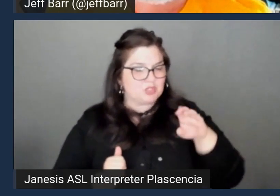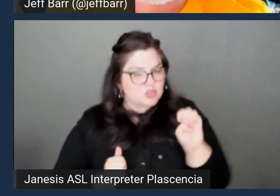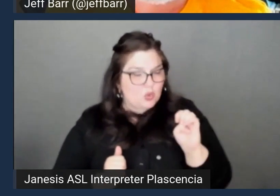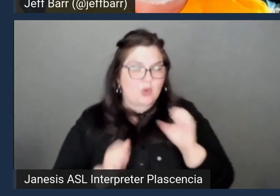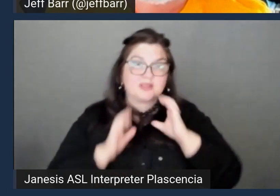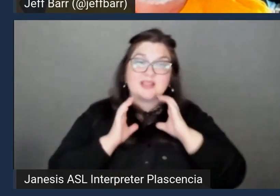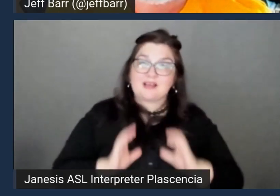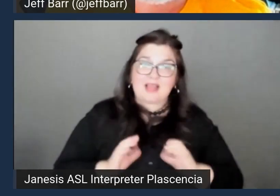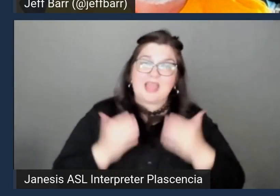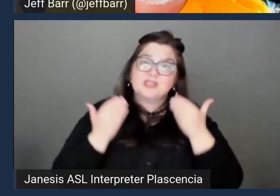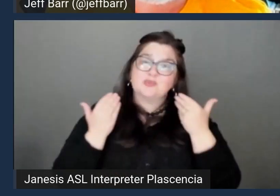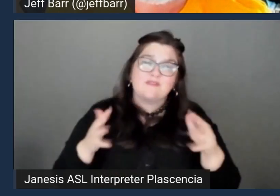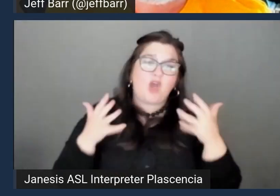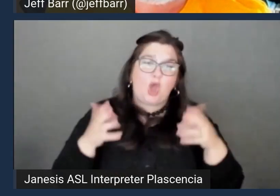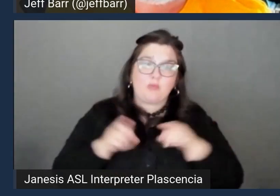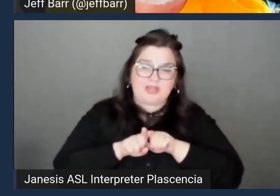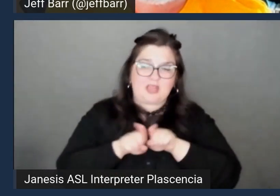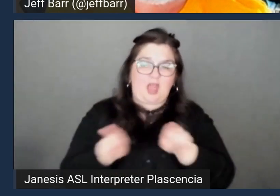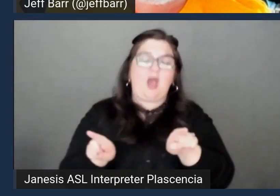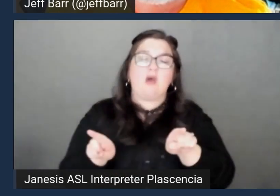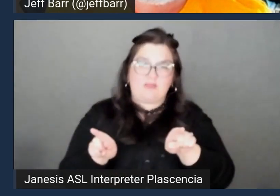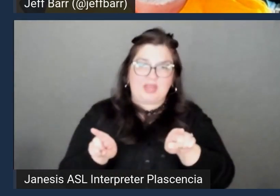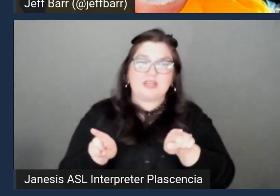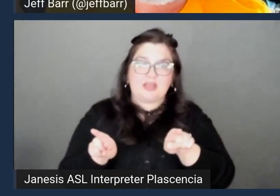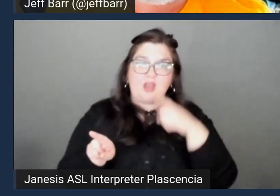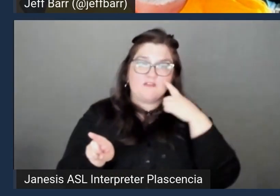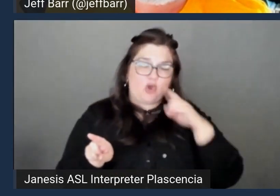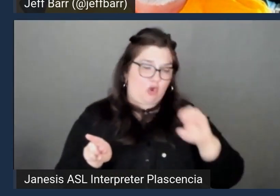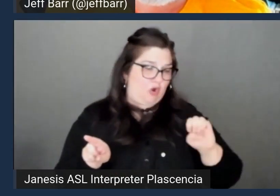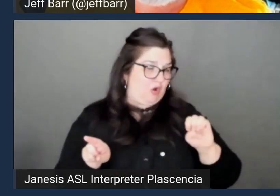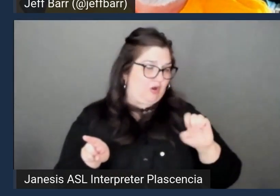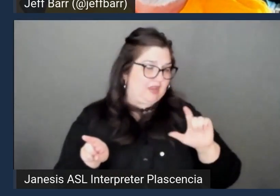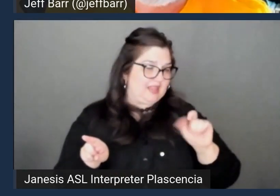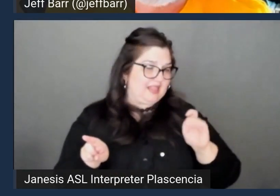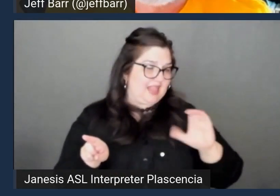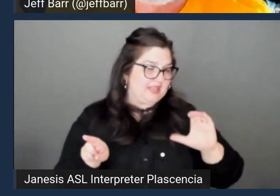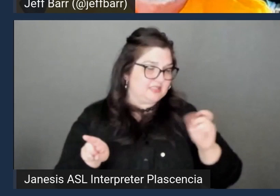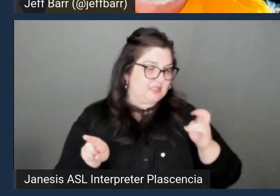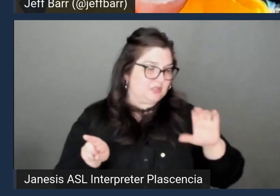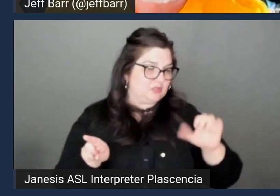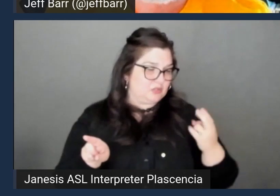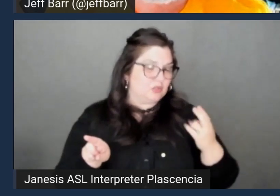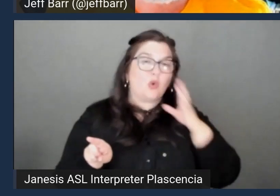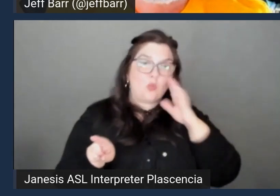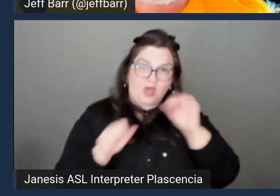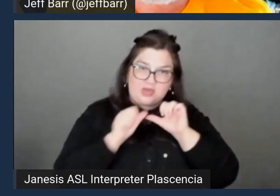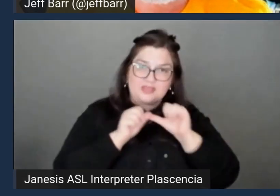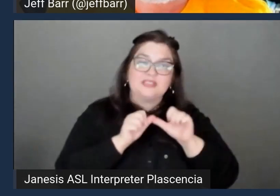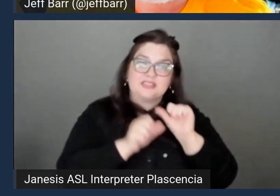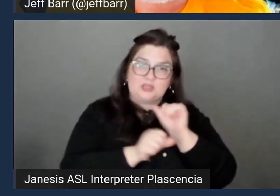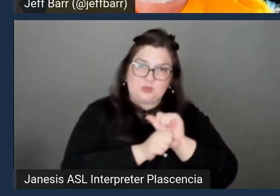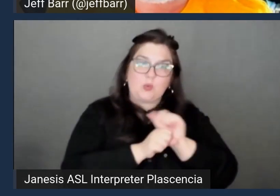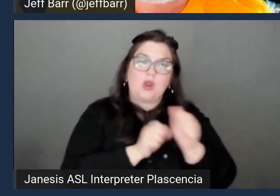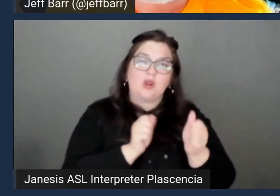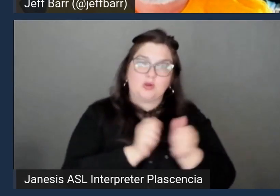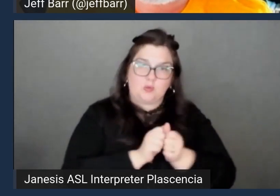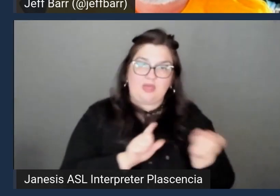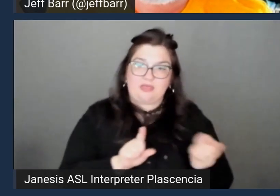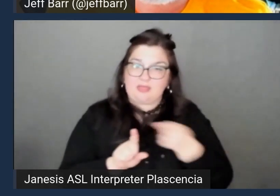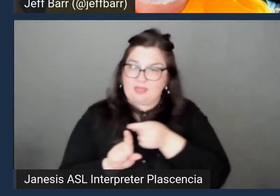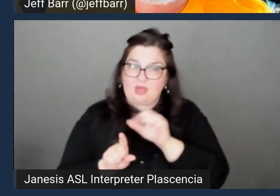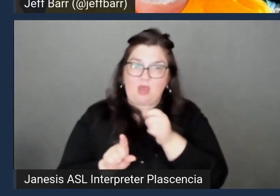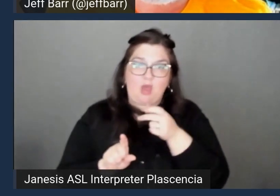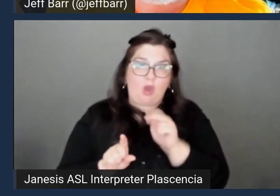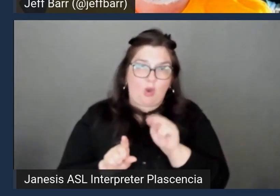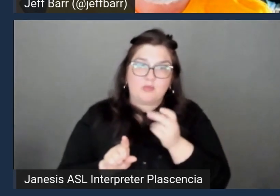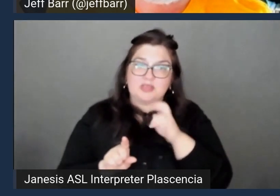for Elasticsearch, so that they will continue to work with OpenSearch. So if you have your existing